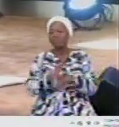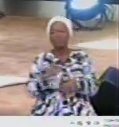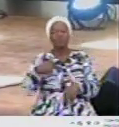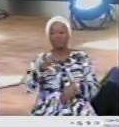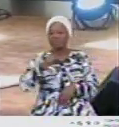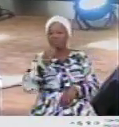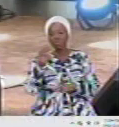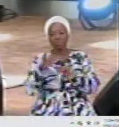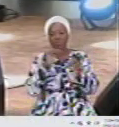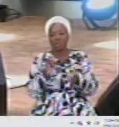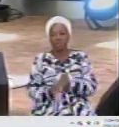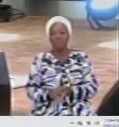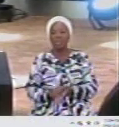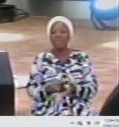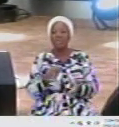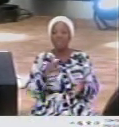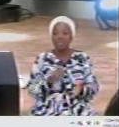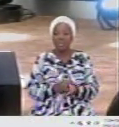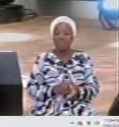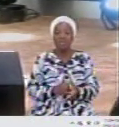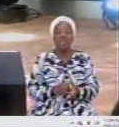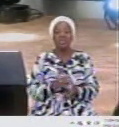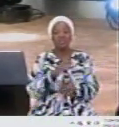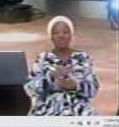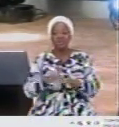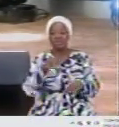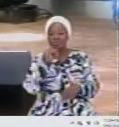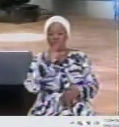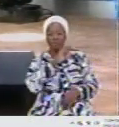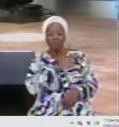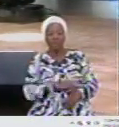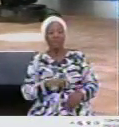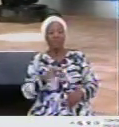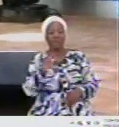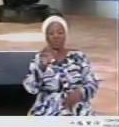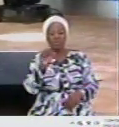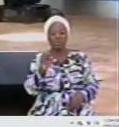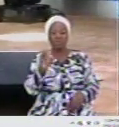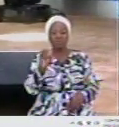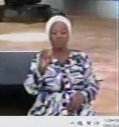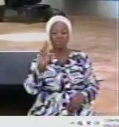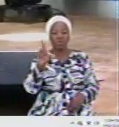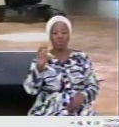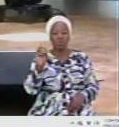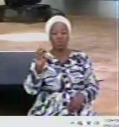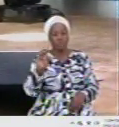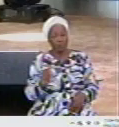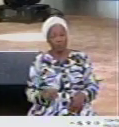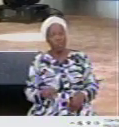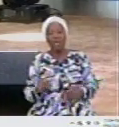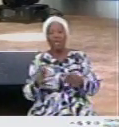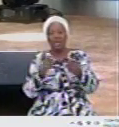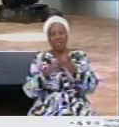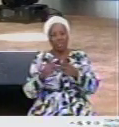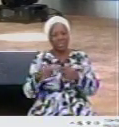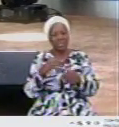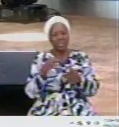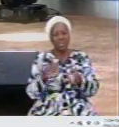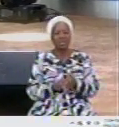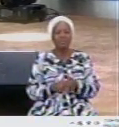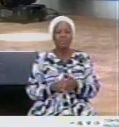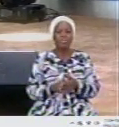do that. It did not benefit Solomon. And then he said that man was in Egypt until